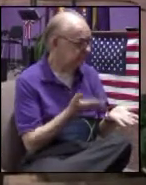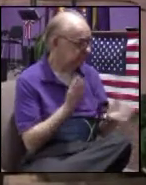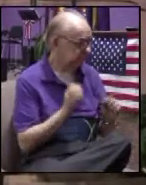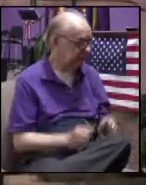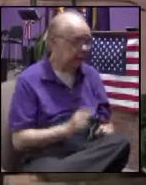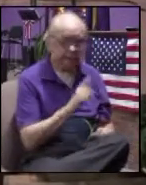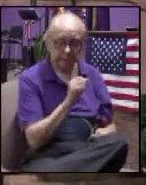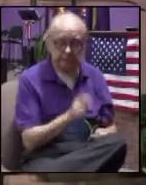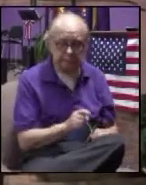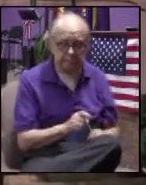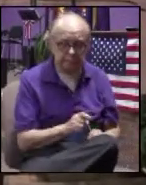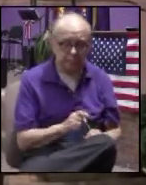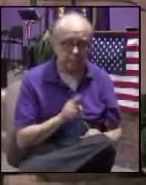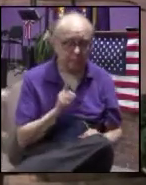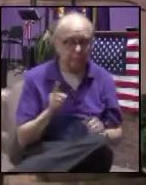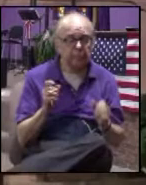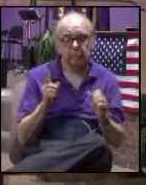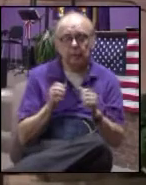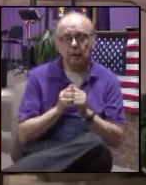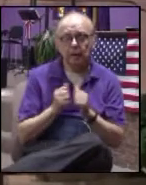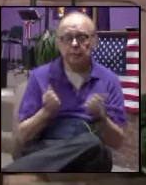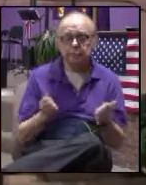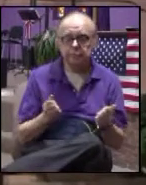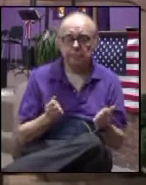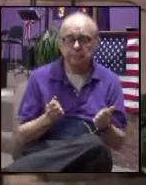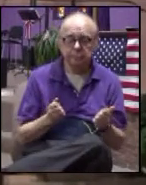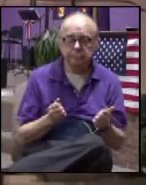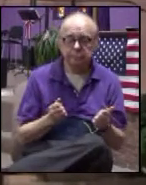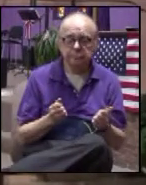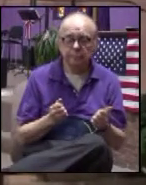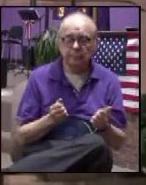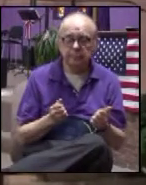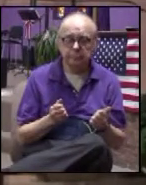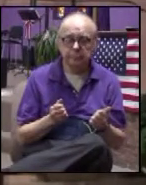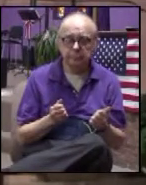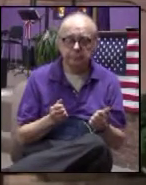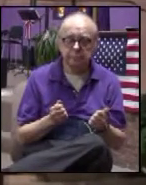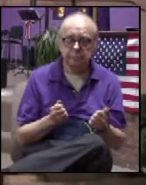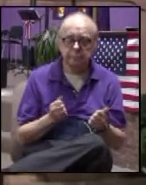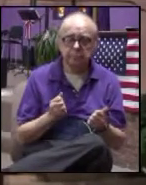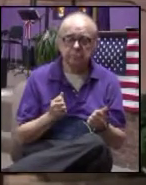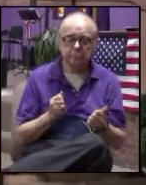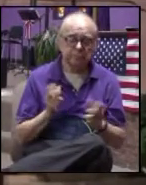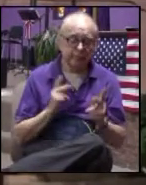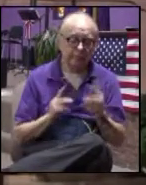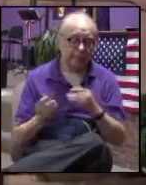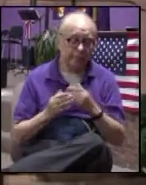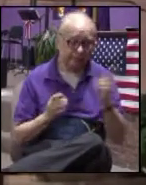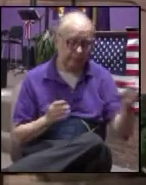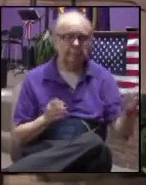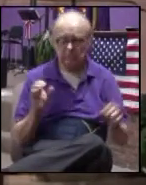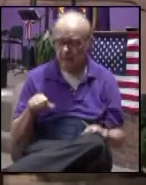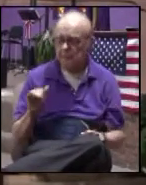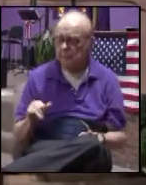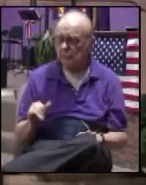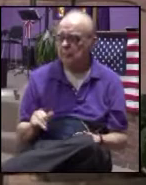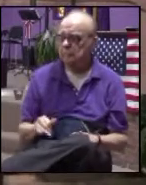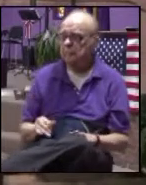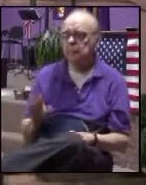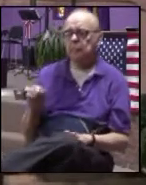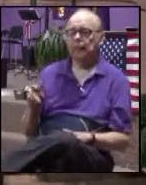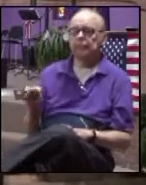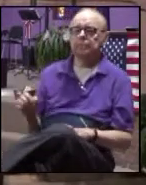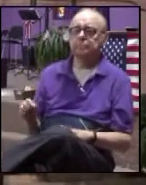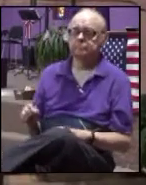ask you a question?" I said, are you with the people next door? Yeah.